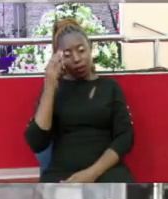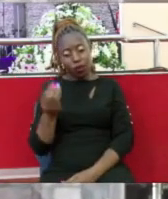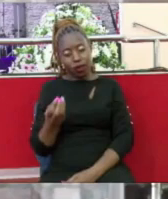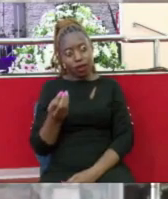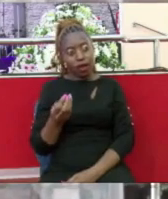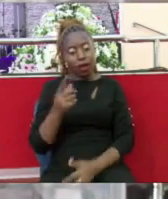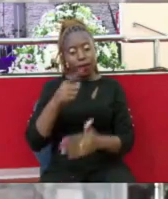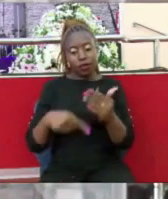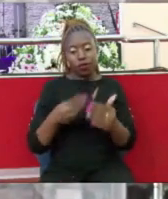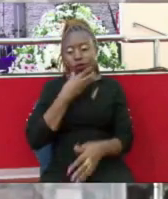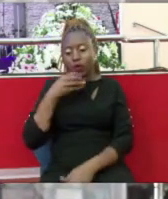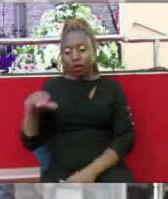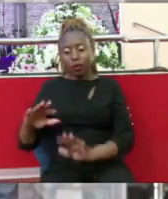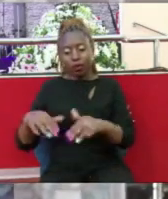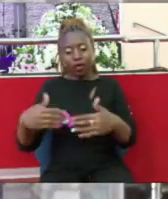small.